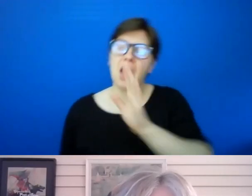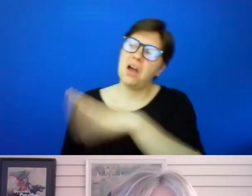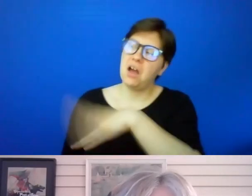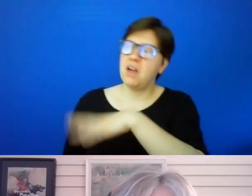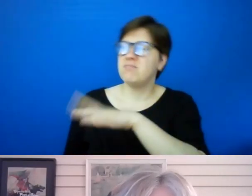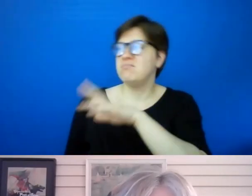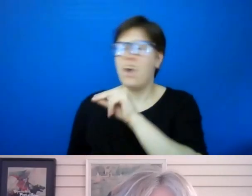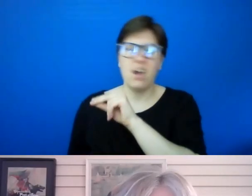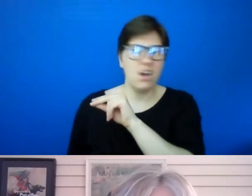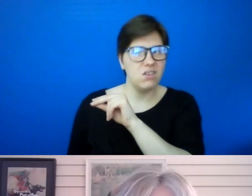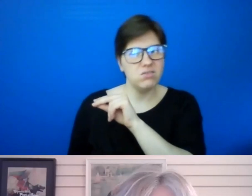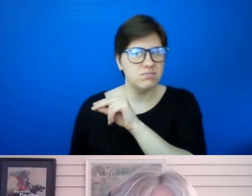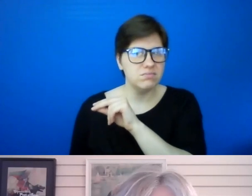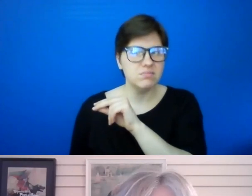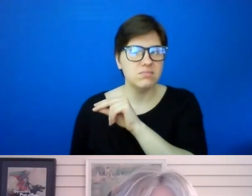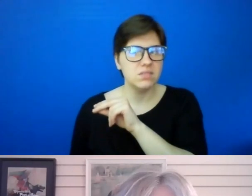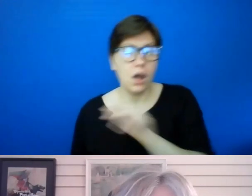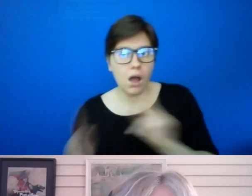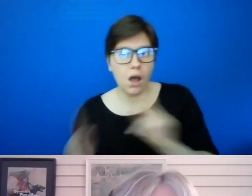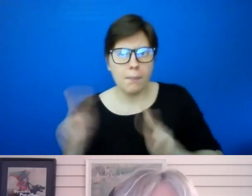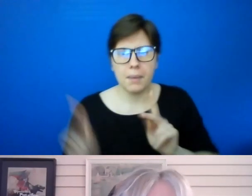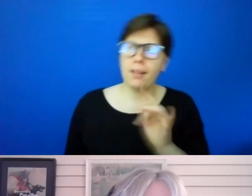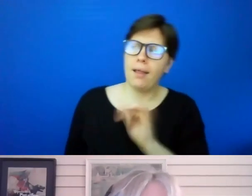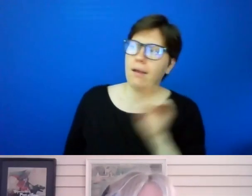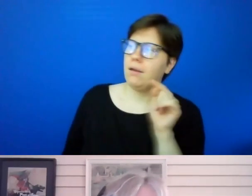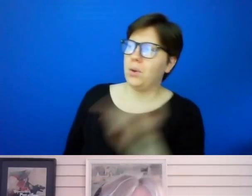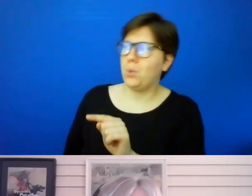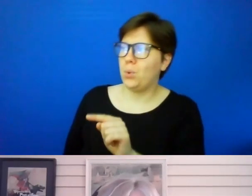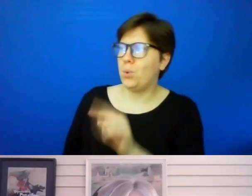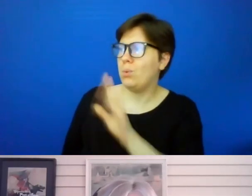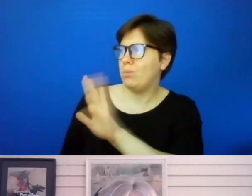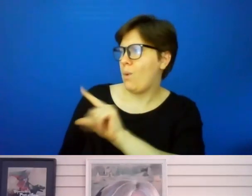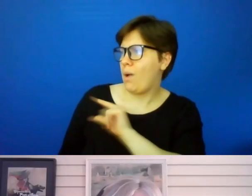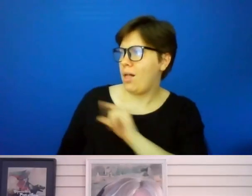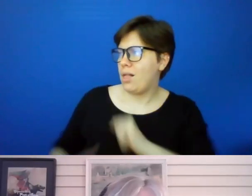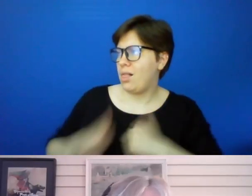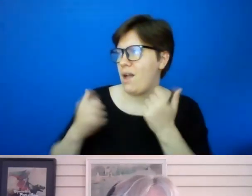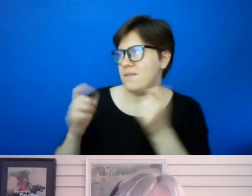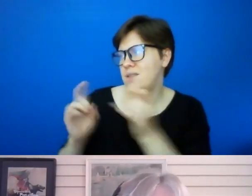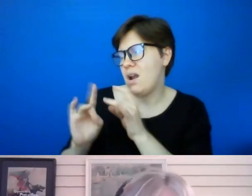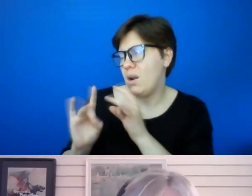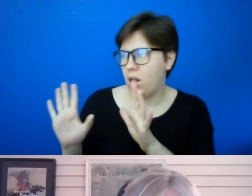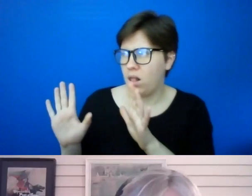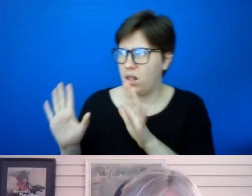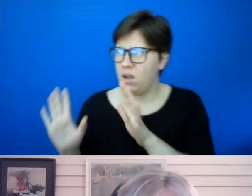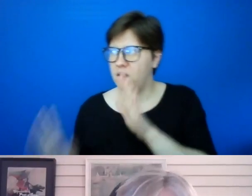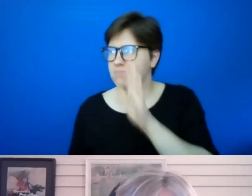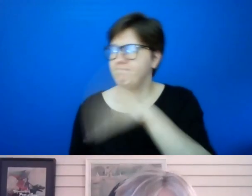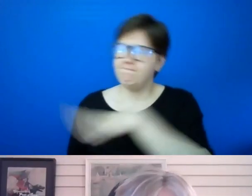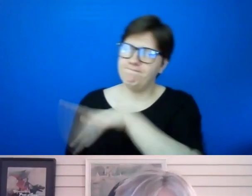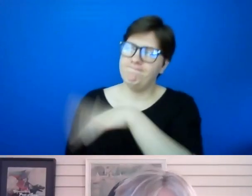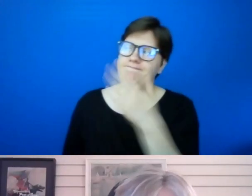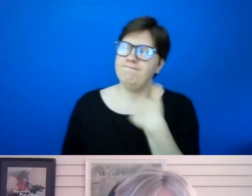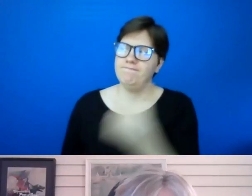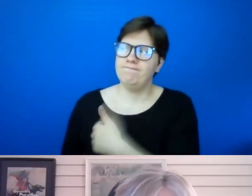no, you know, people like you, your quality of life is terrible. Maybe we're going